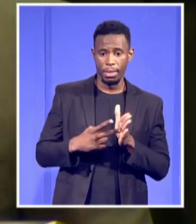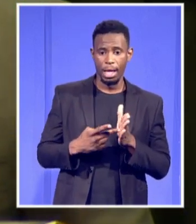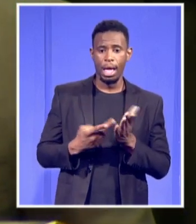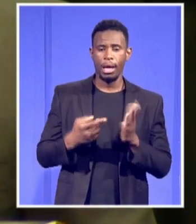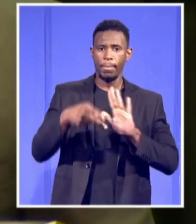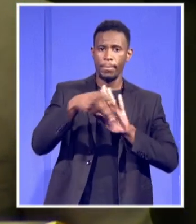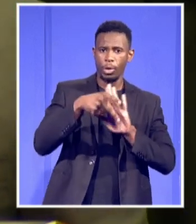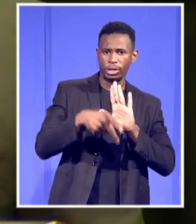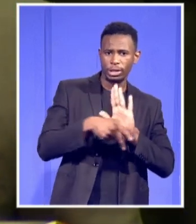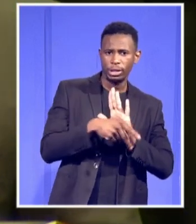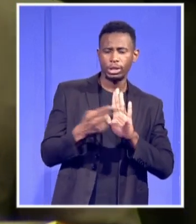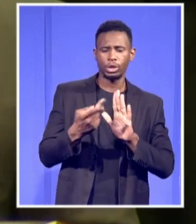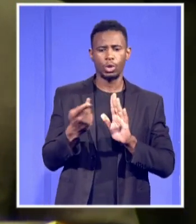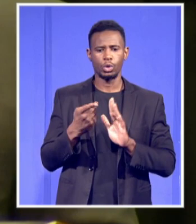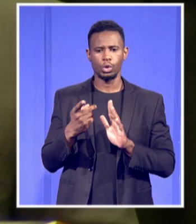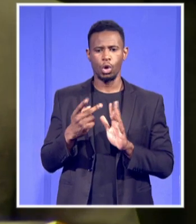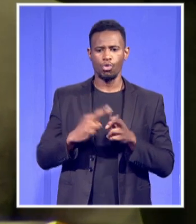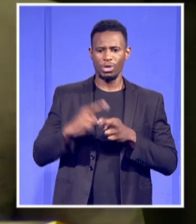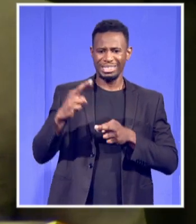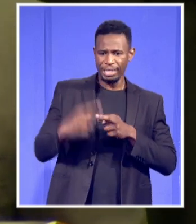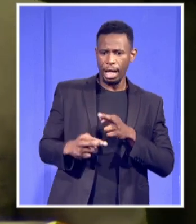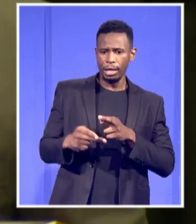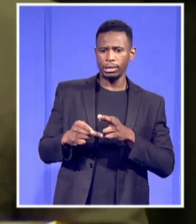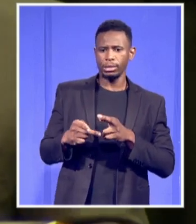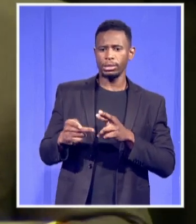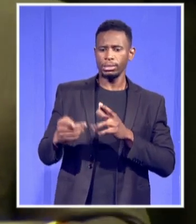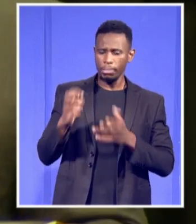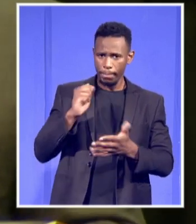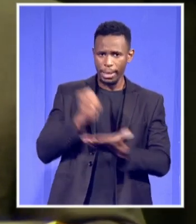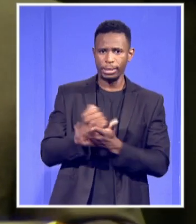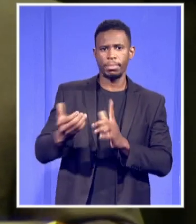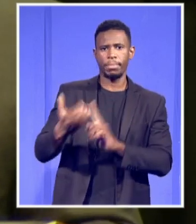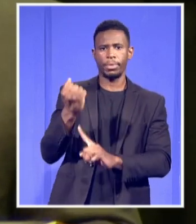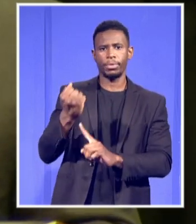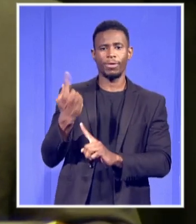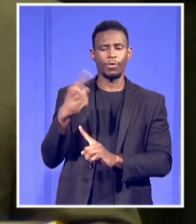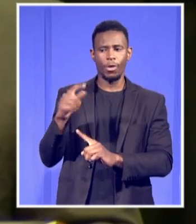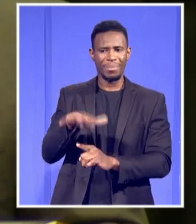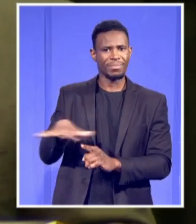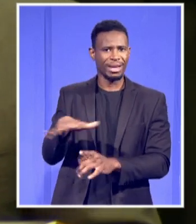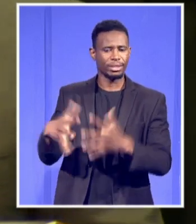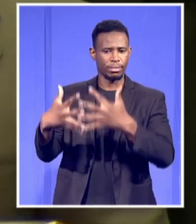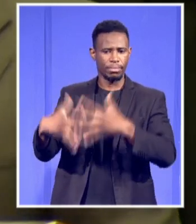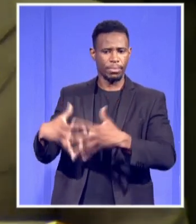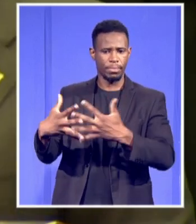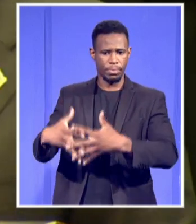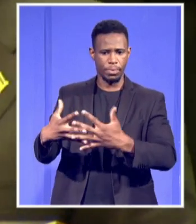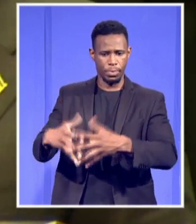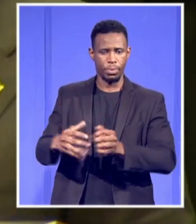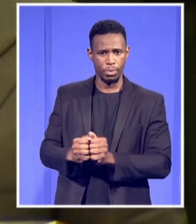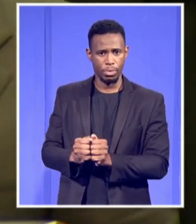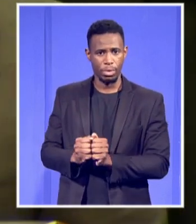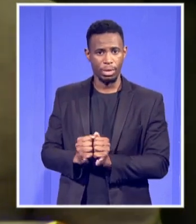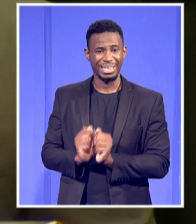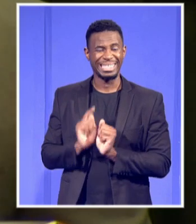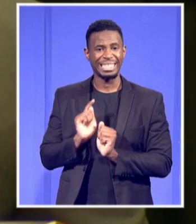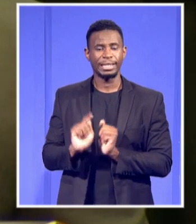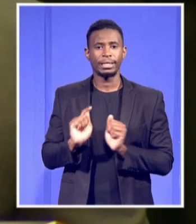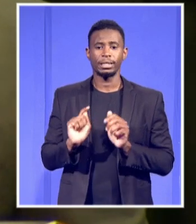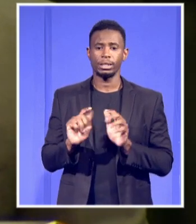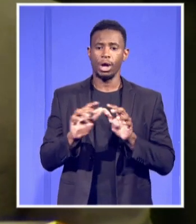and results-oriented programs and projects for slums. The importance of this